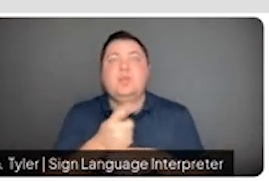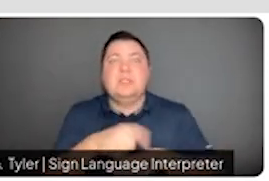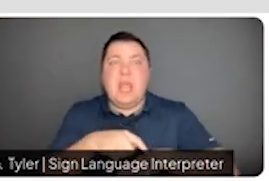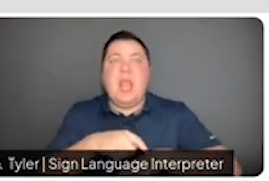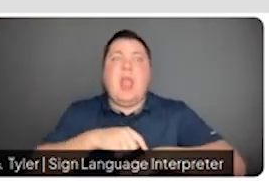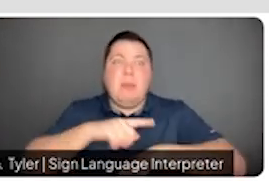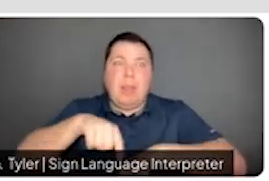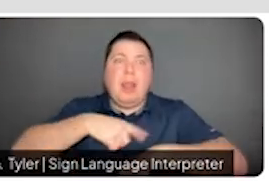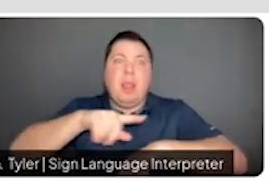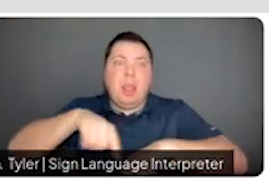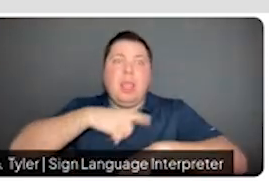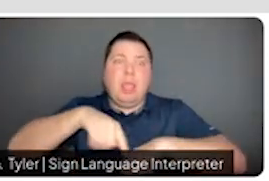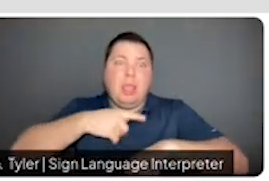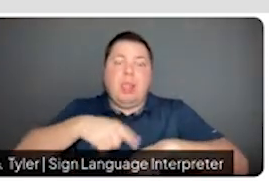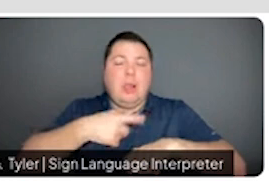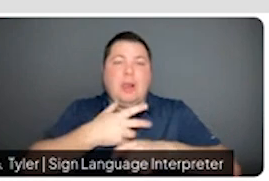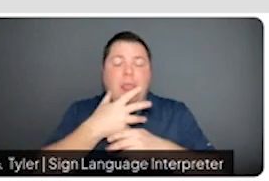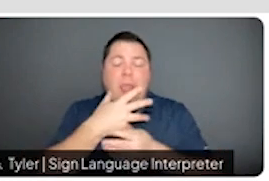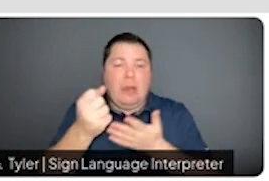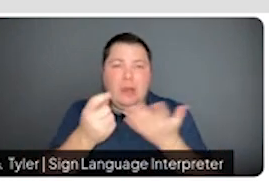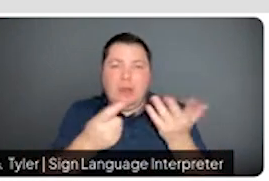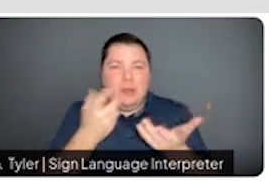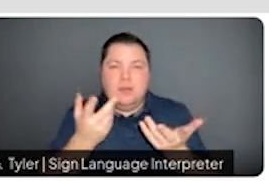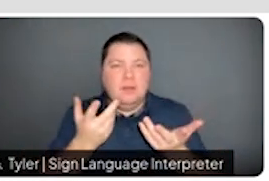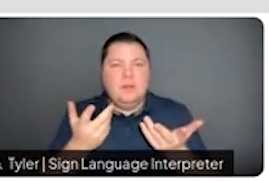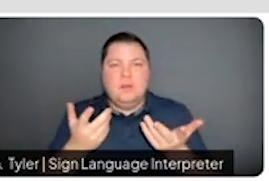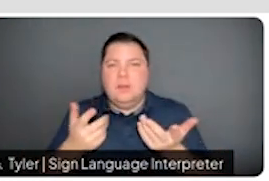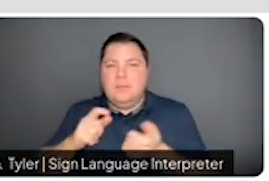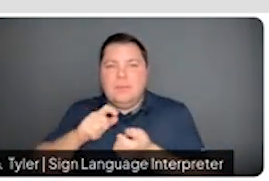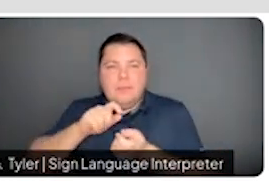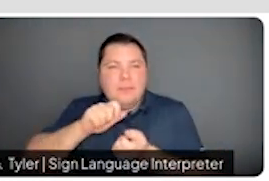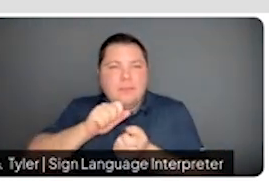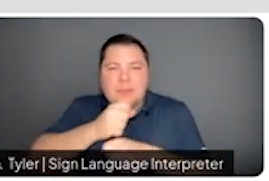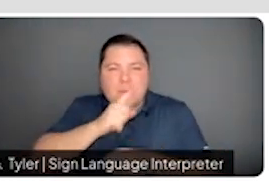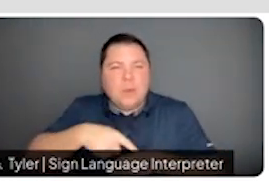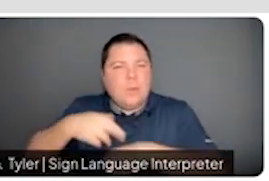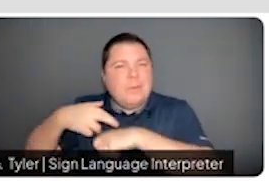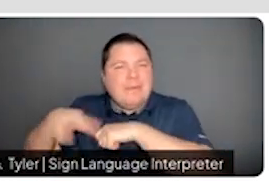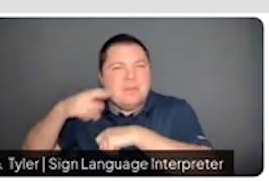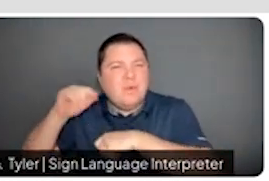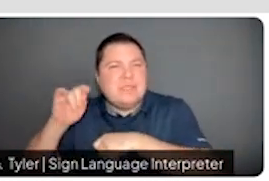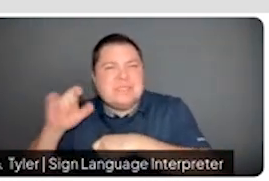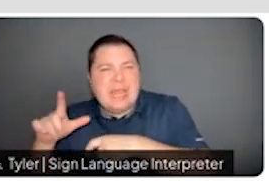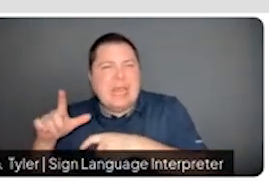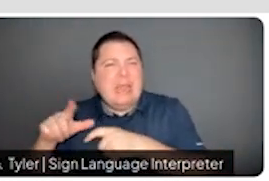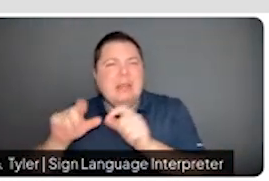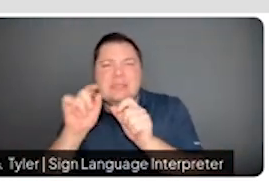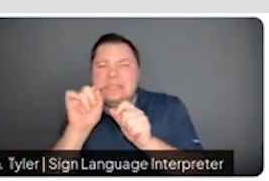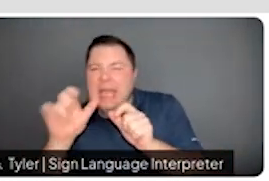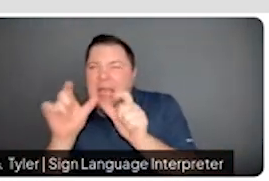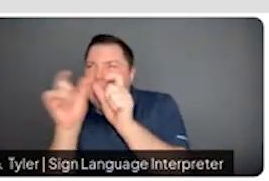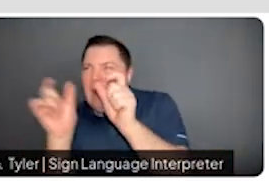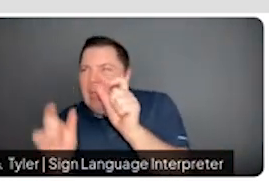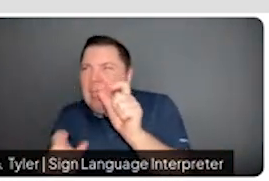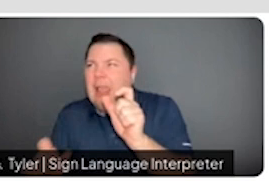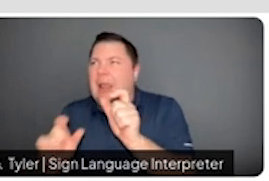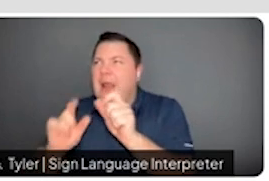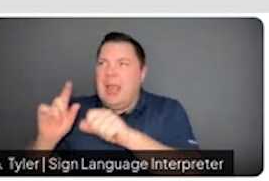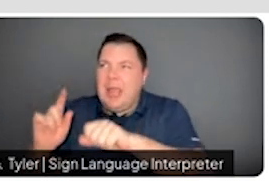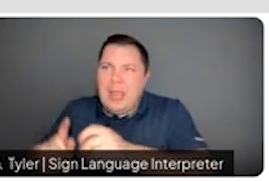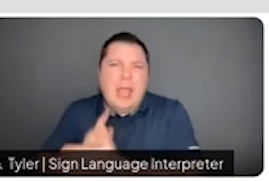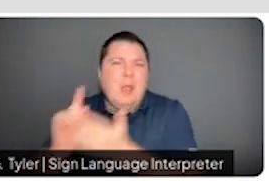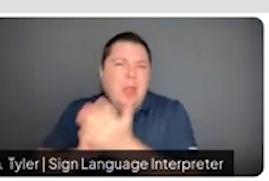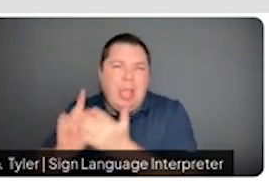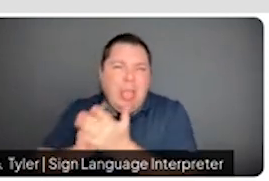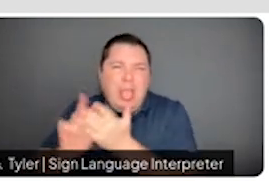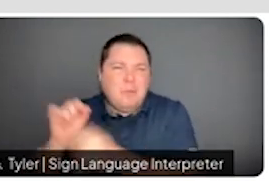Excel formulas and making sure all the cell references are carrying over across tabs each month or quarter usually takes hours of work that could honestly be